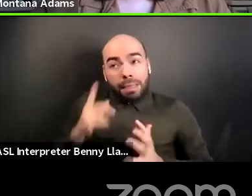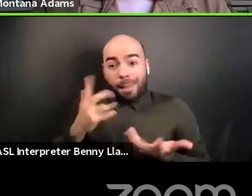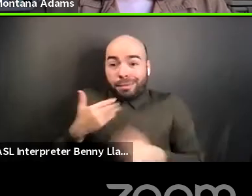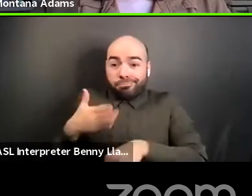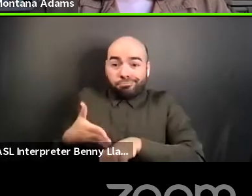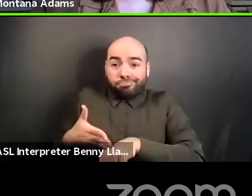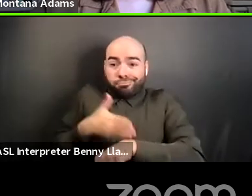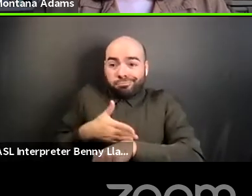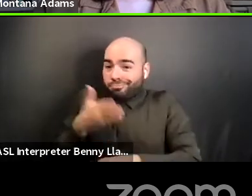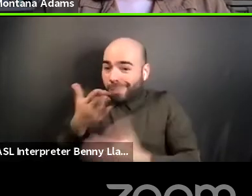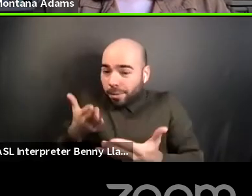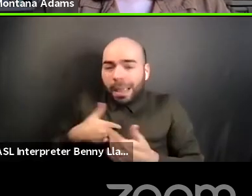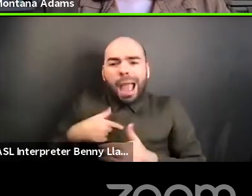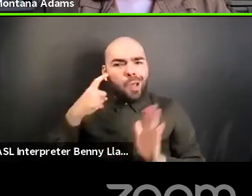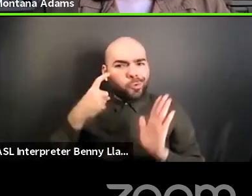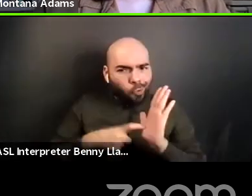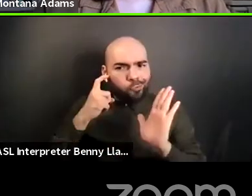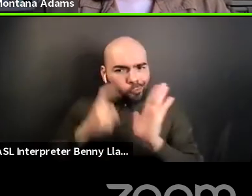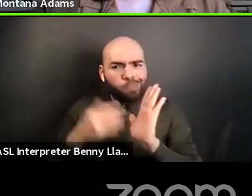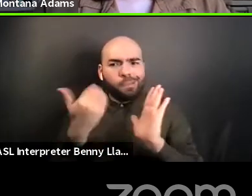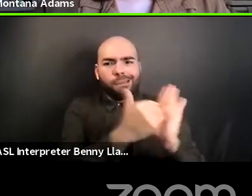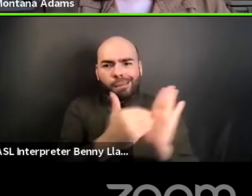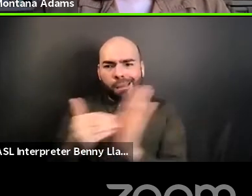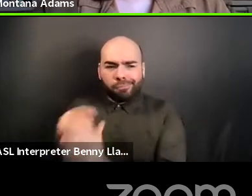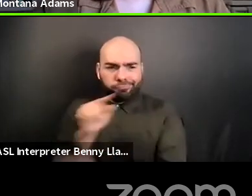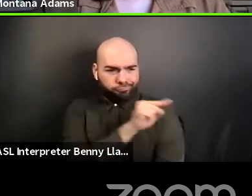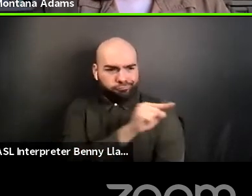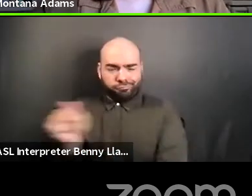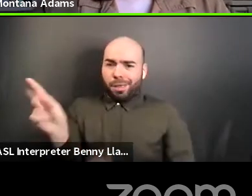where people are still afraid to, you know,